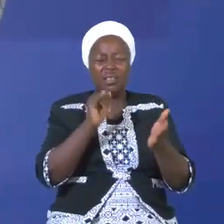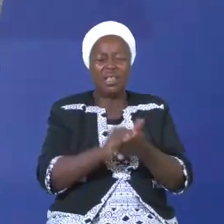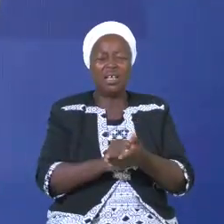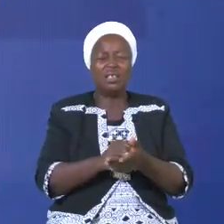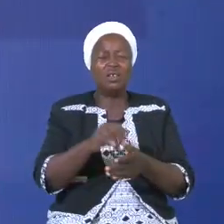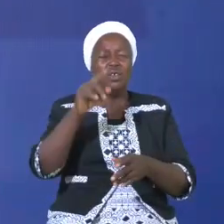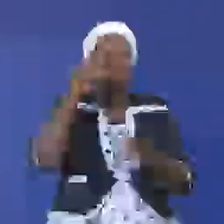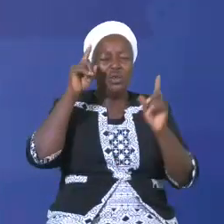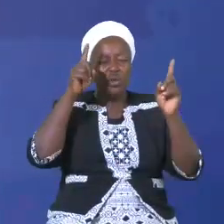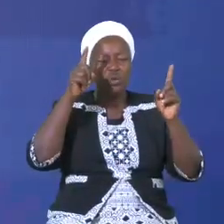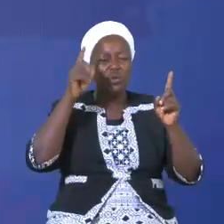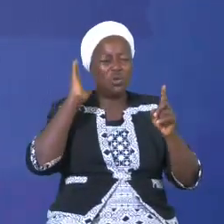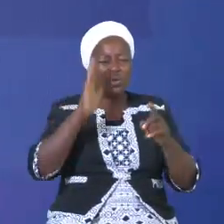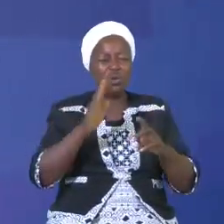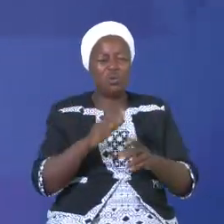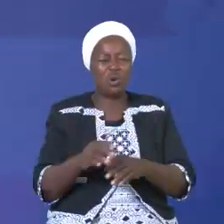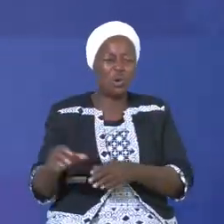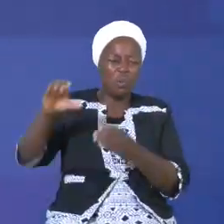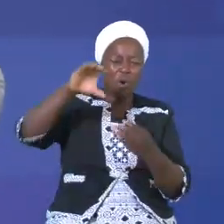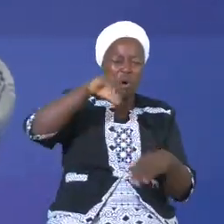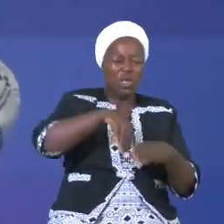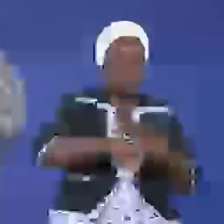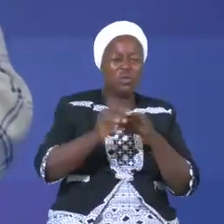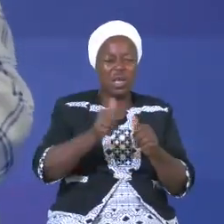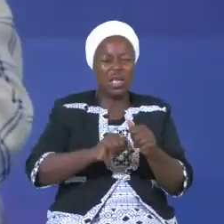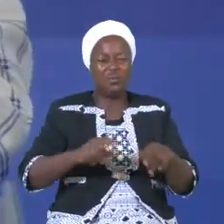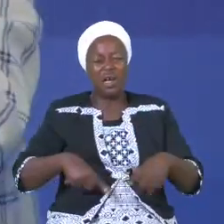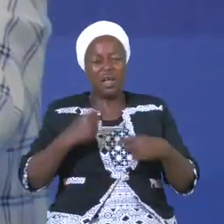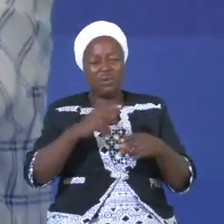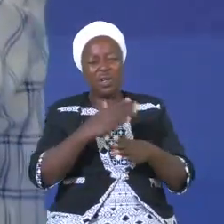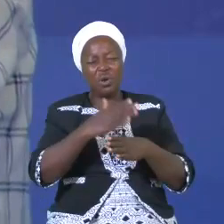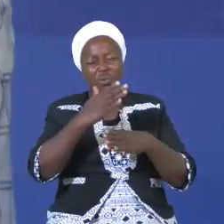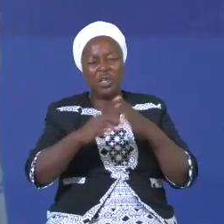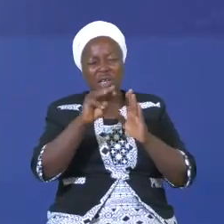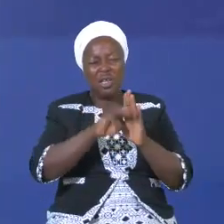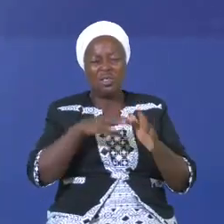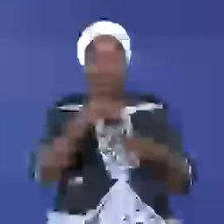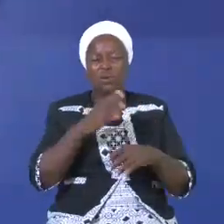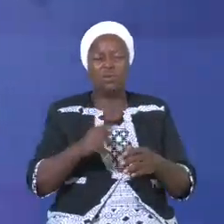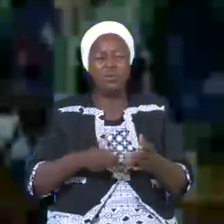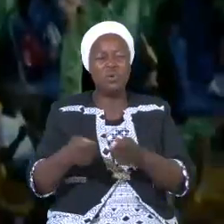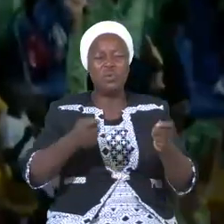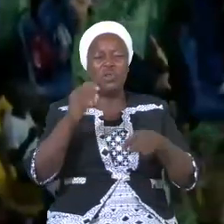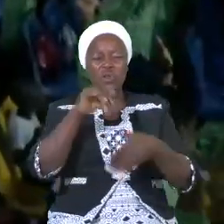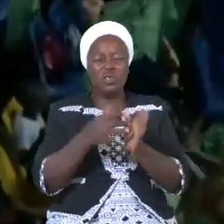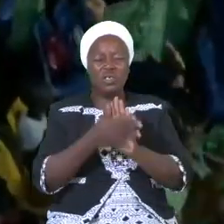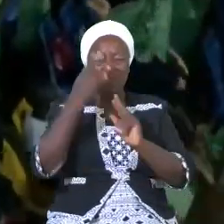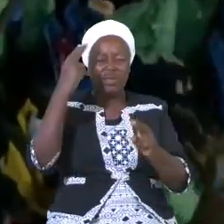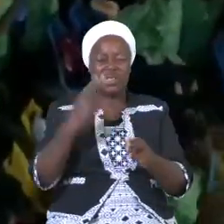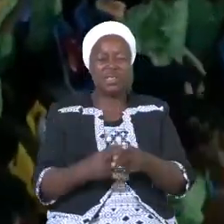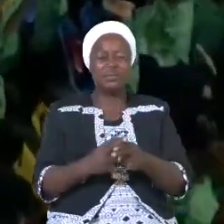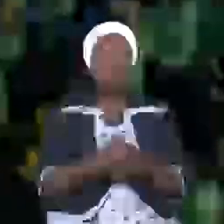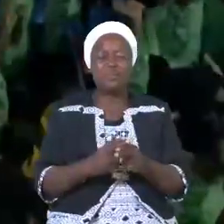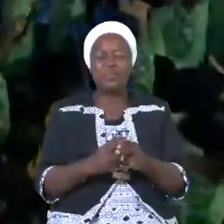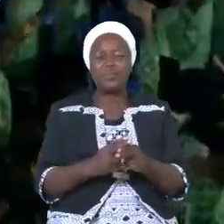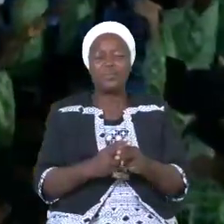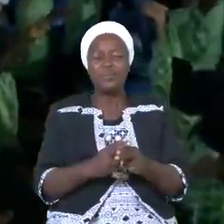pour into every life the completeness of dominion in jesus name